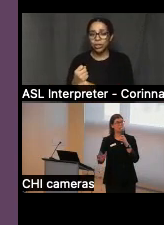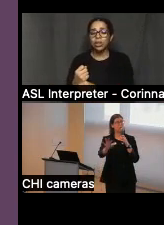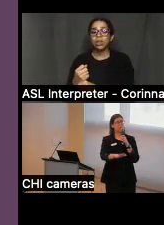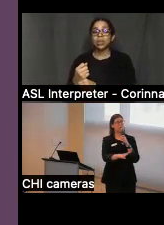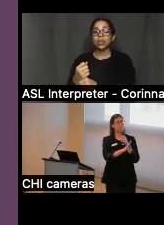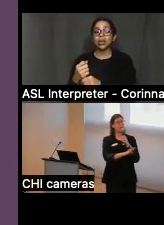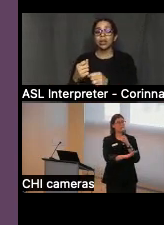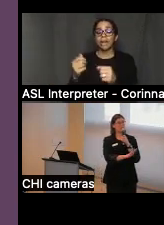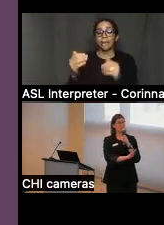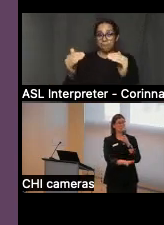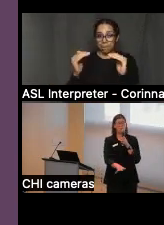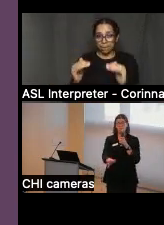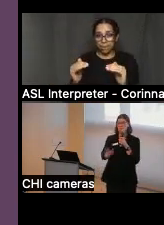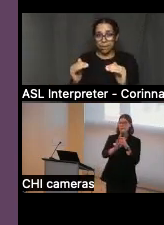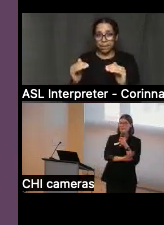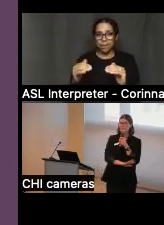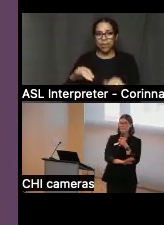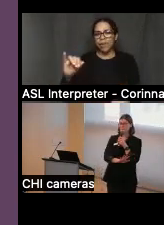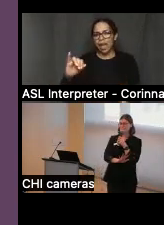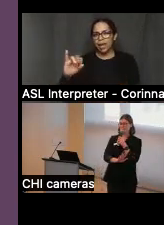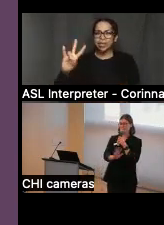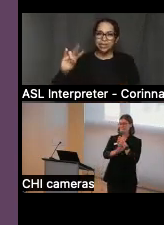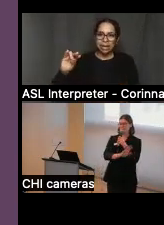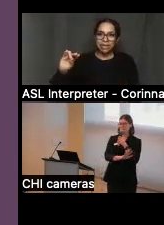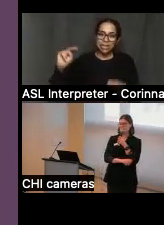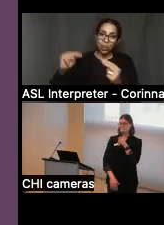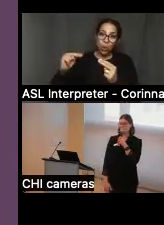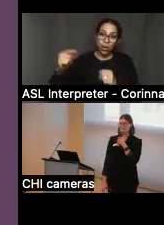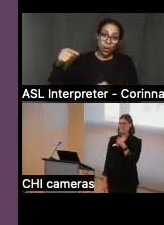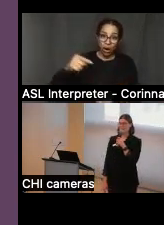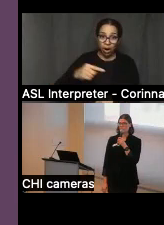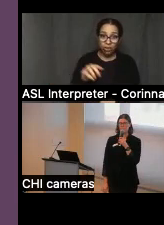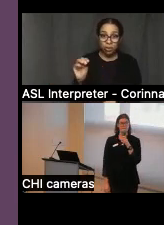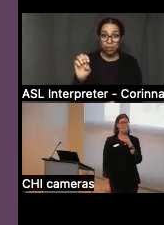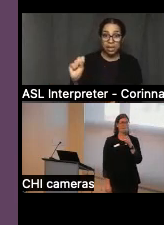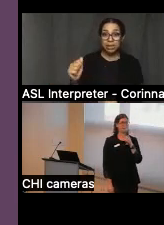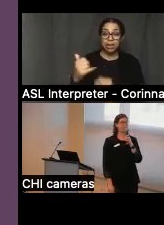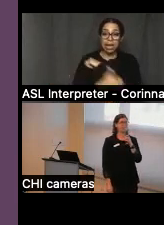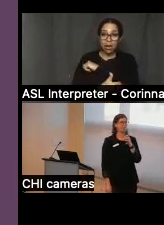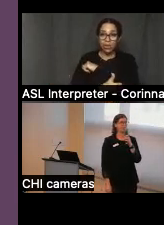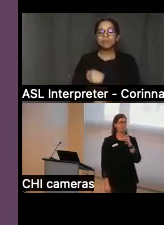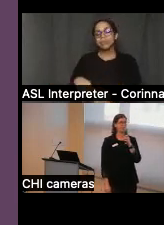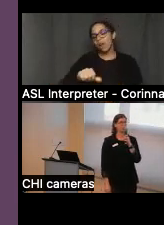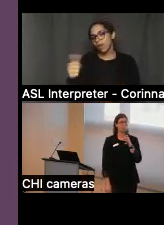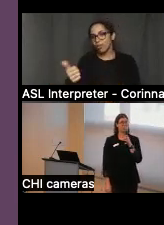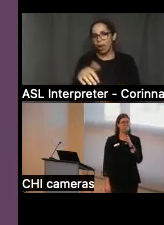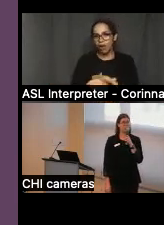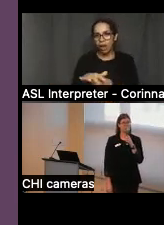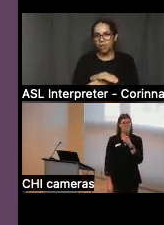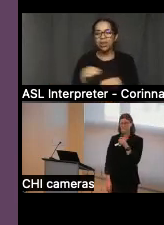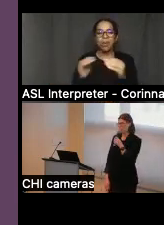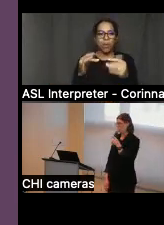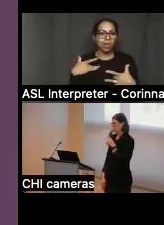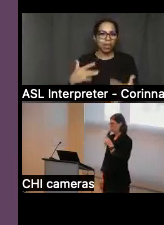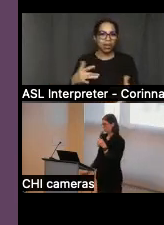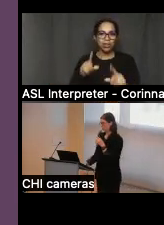as we go through the I-70 corridor out to Mesa County, those are other areas that were more likely to report experiencing